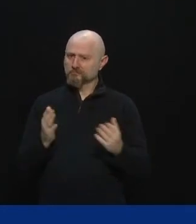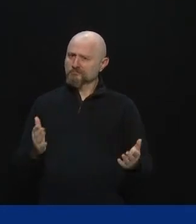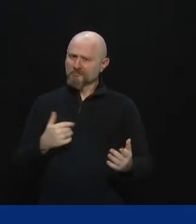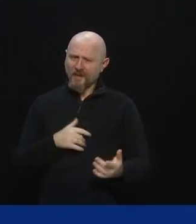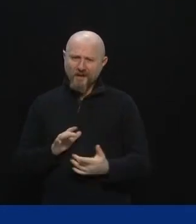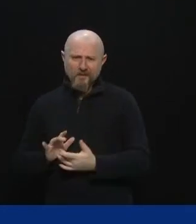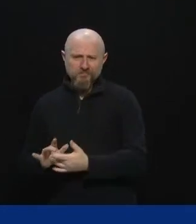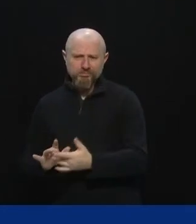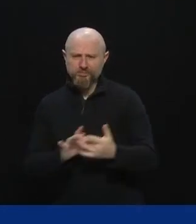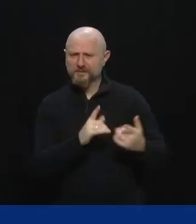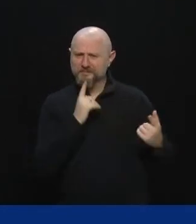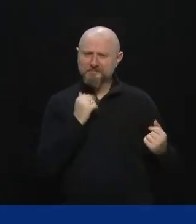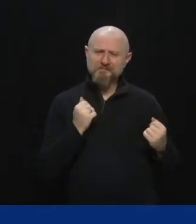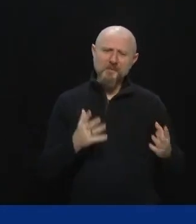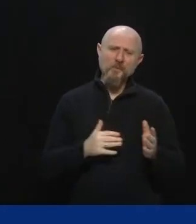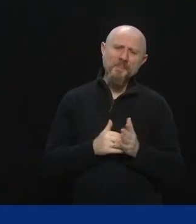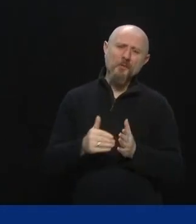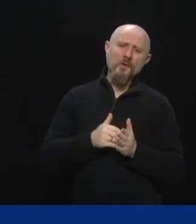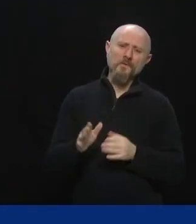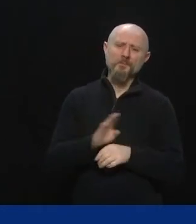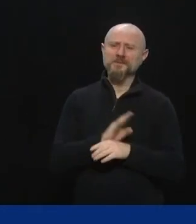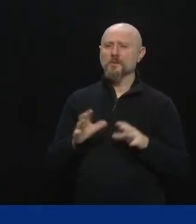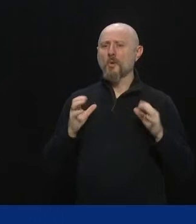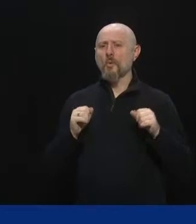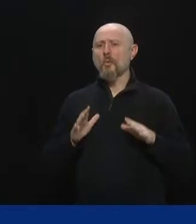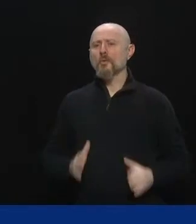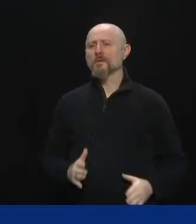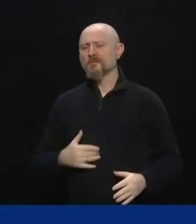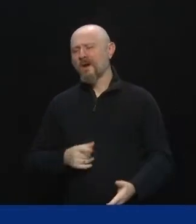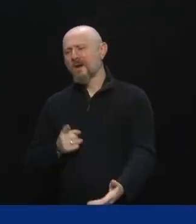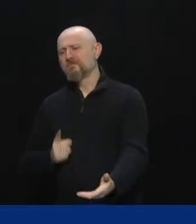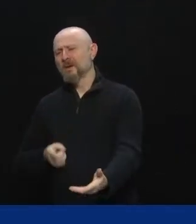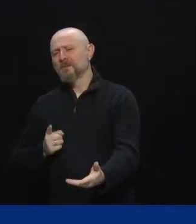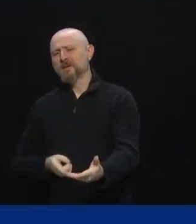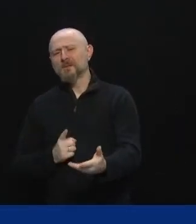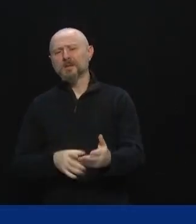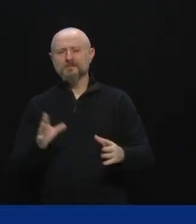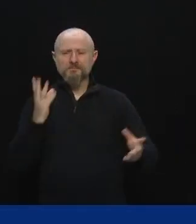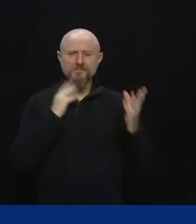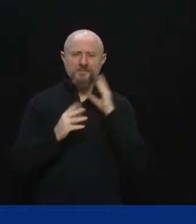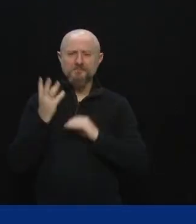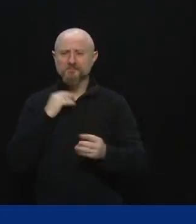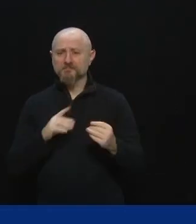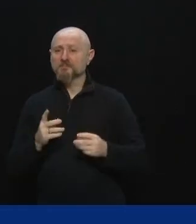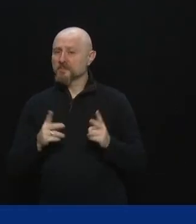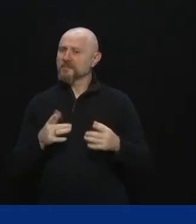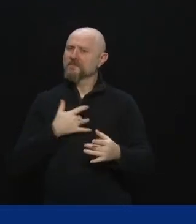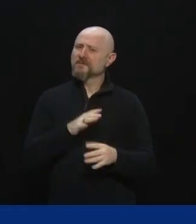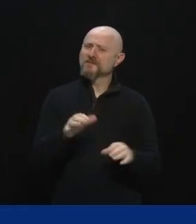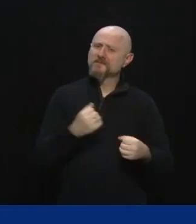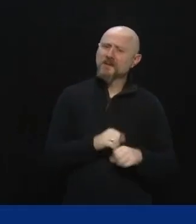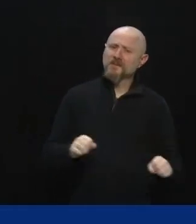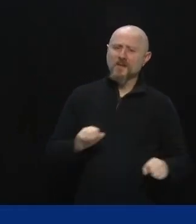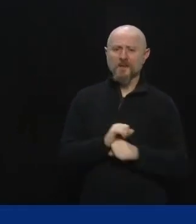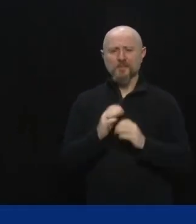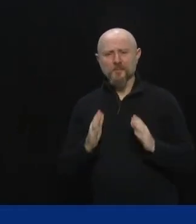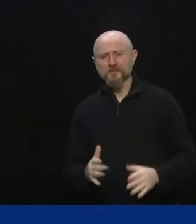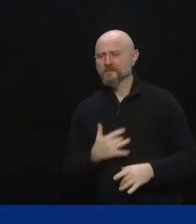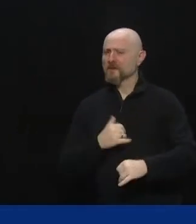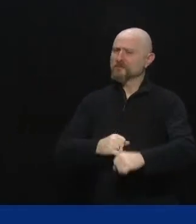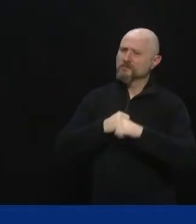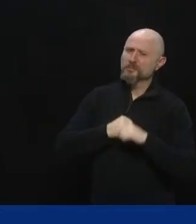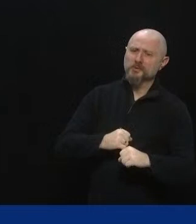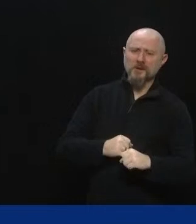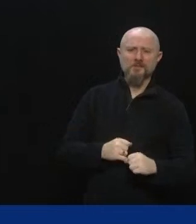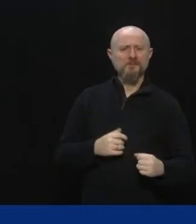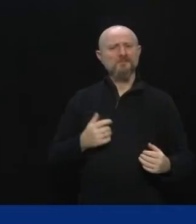over the last 2 years about what they've gone through and what they want. They want people to be safe. They want their employees protected. They want to have the